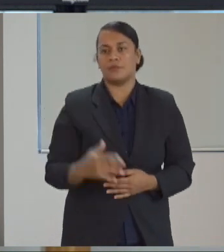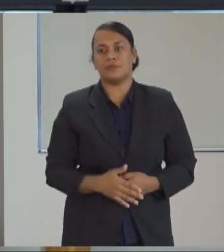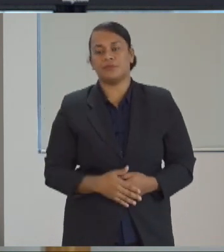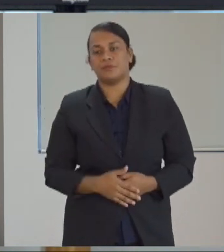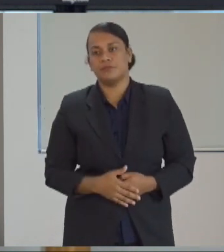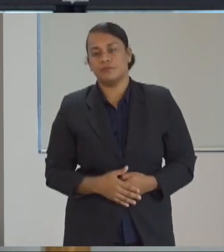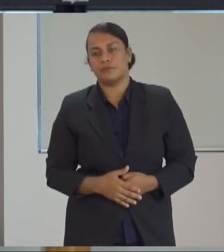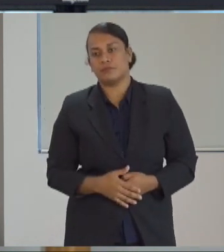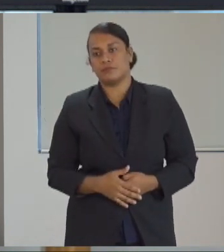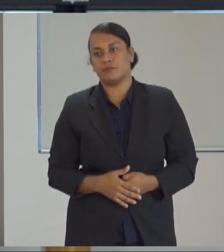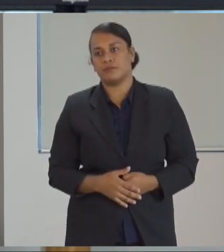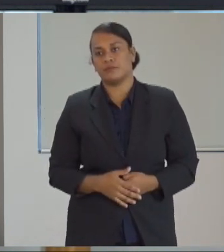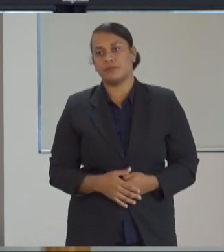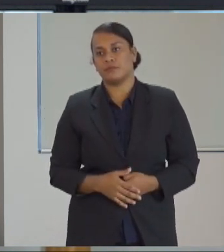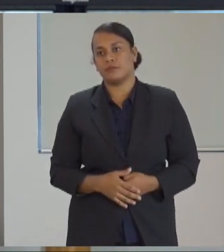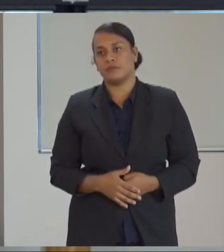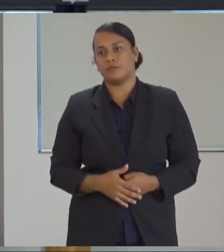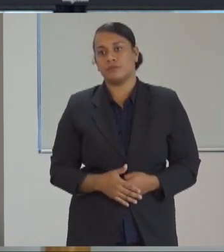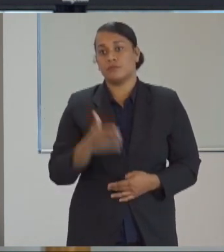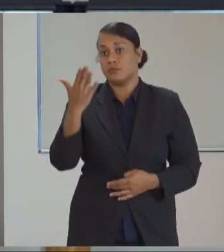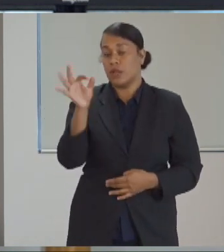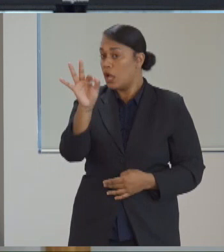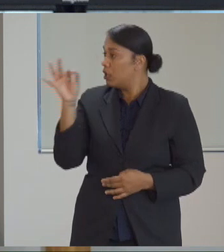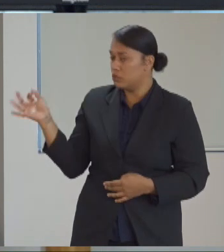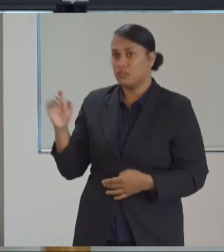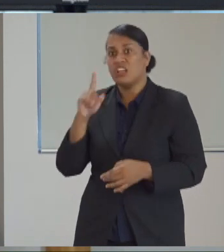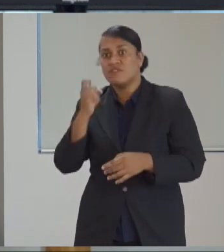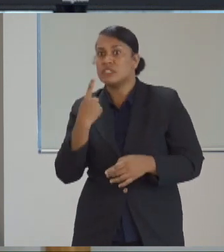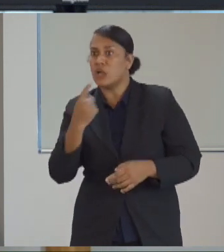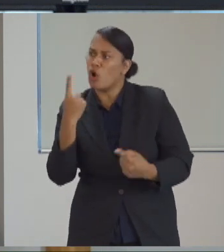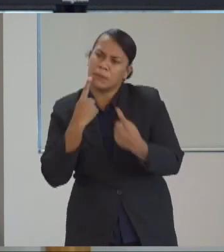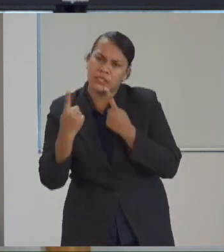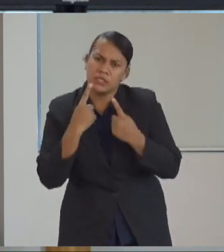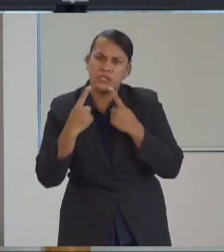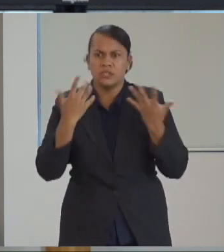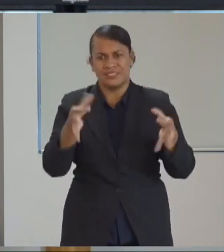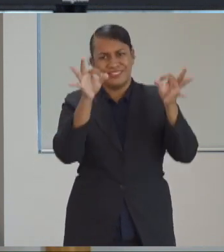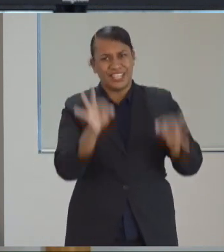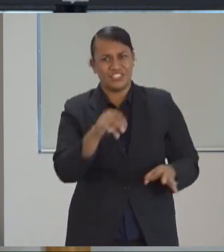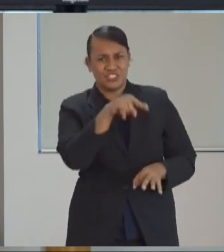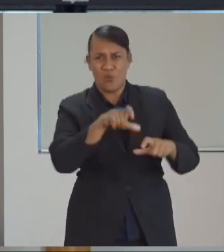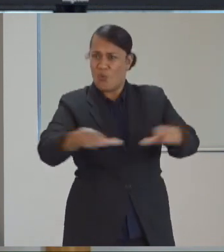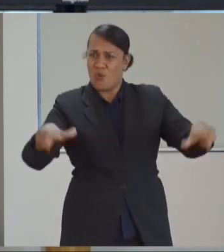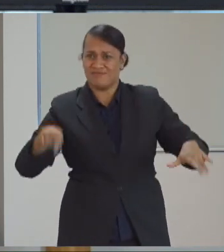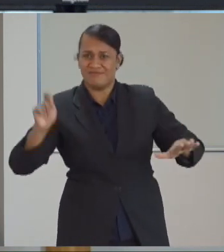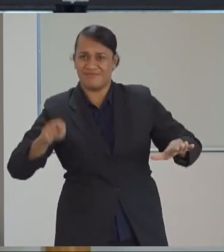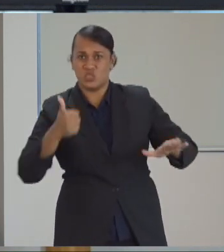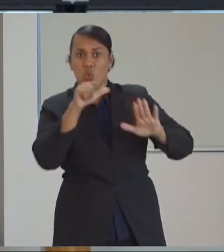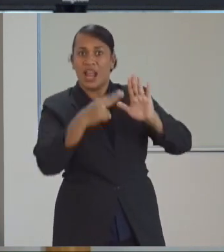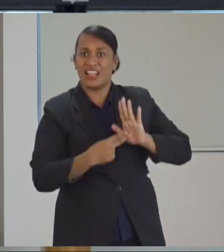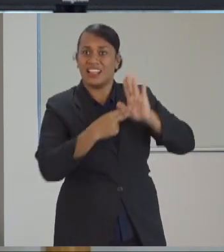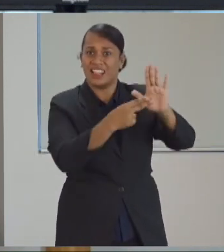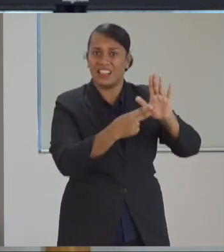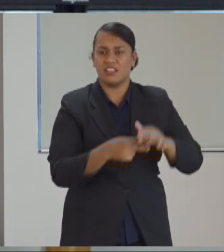Sebula Tanjay from F96. You said, as you've said, you can comment in relation to the rulings of different magistrates. Of course, we've had a lot of